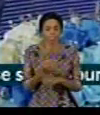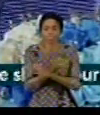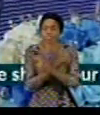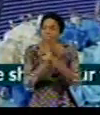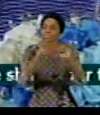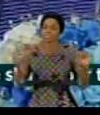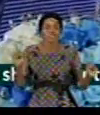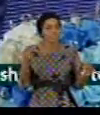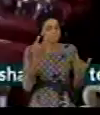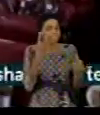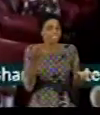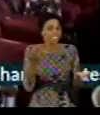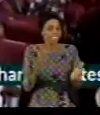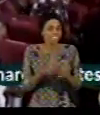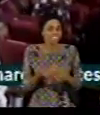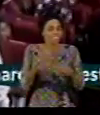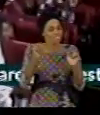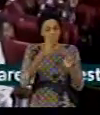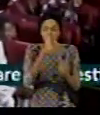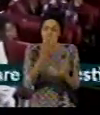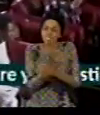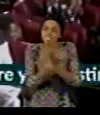Praise the Lord.